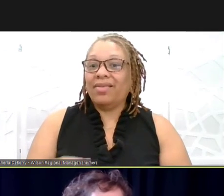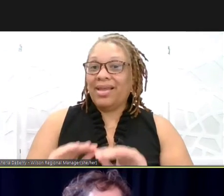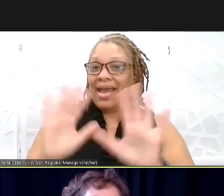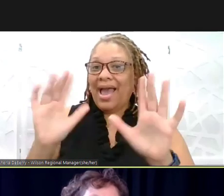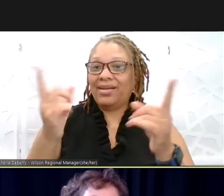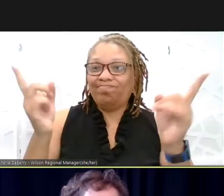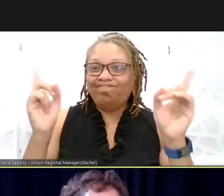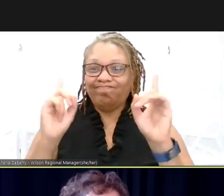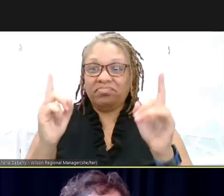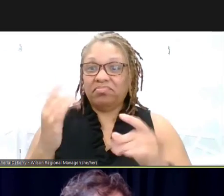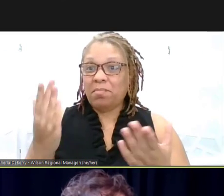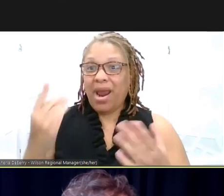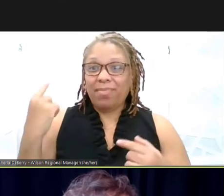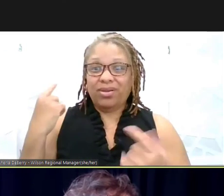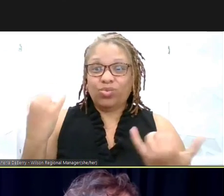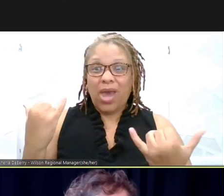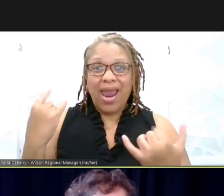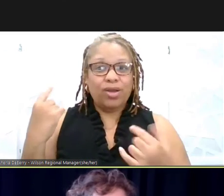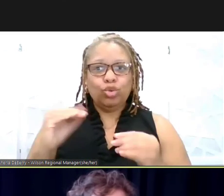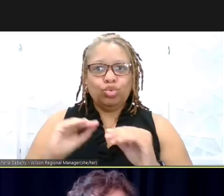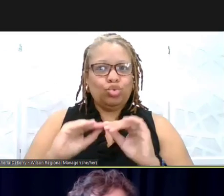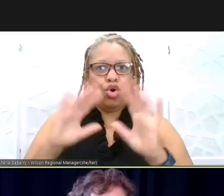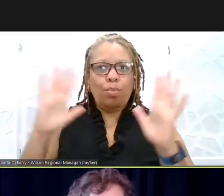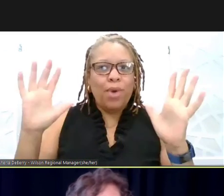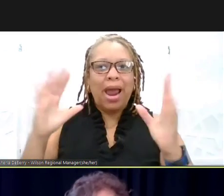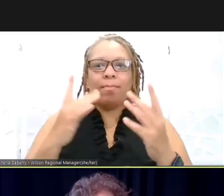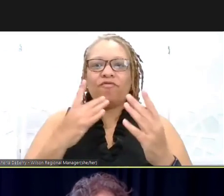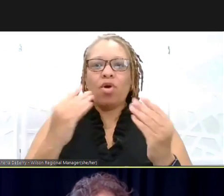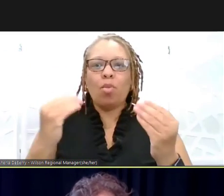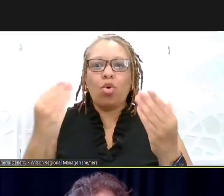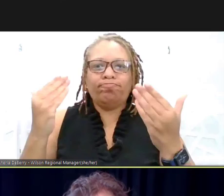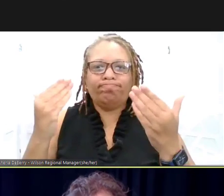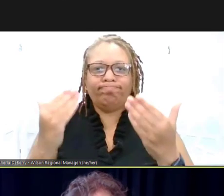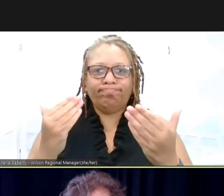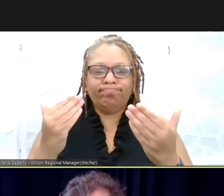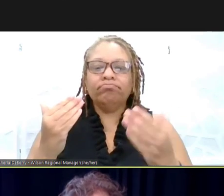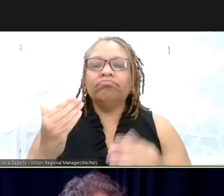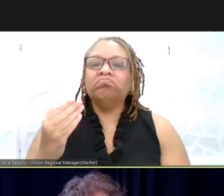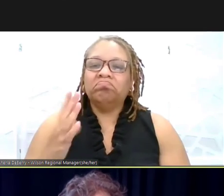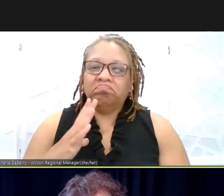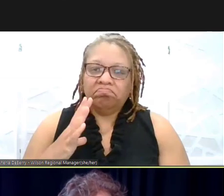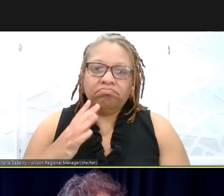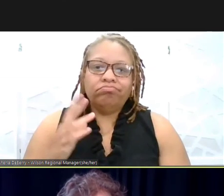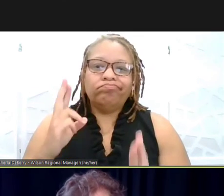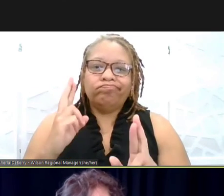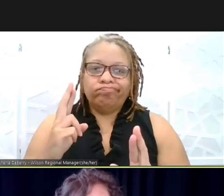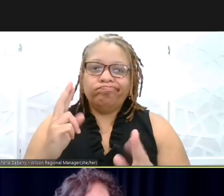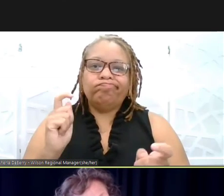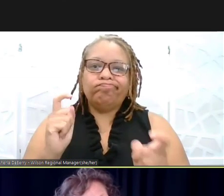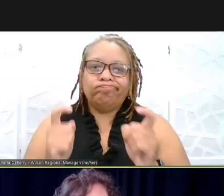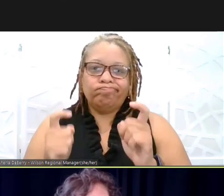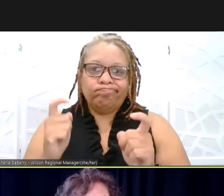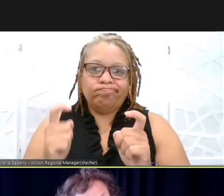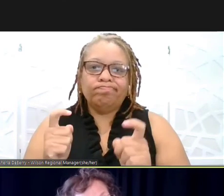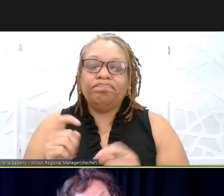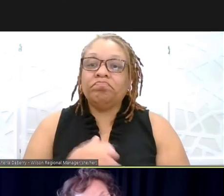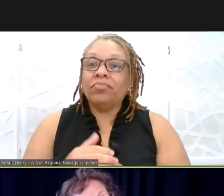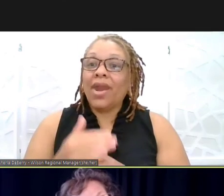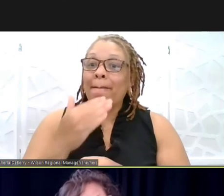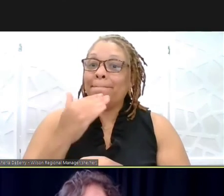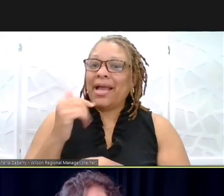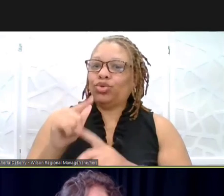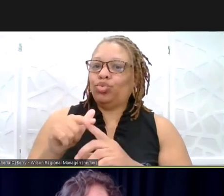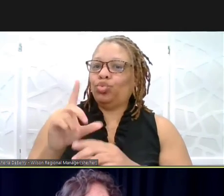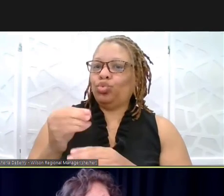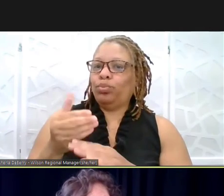And again, using appropriate clothing and background and lighting is very important when working with deafblind people. You need